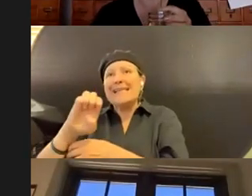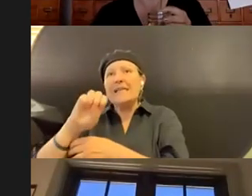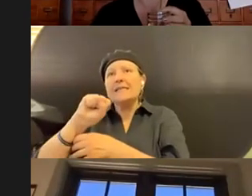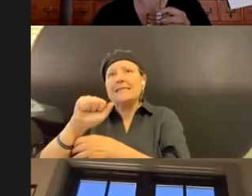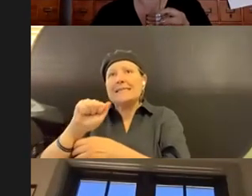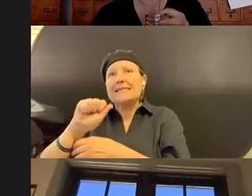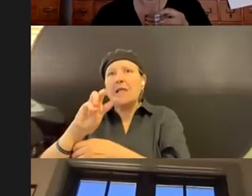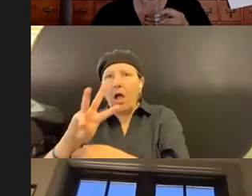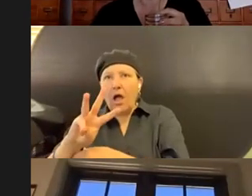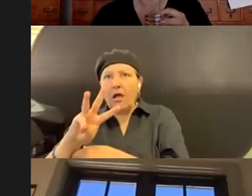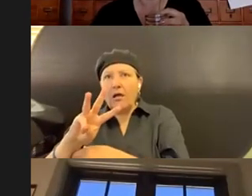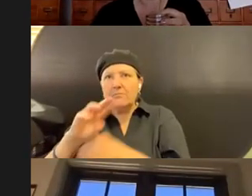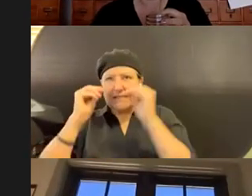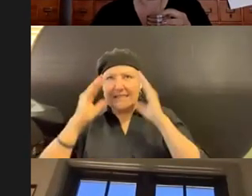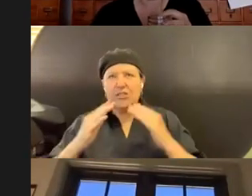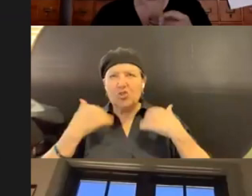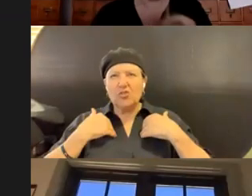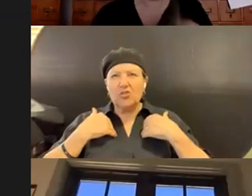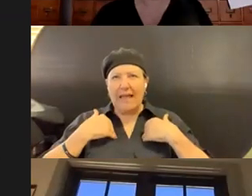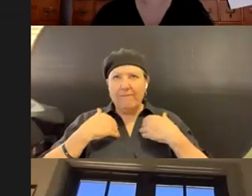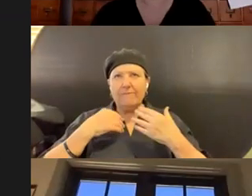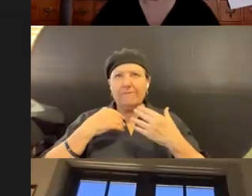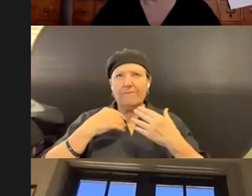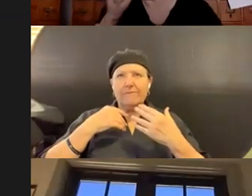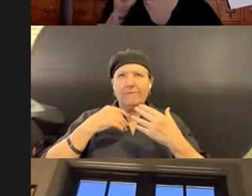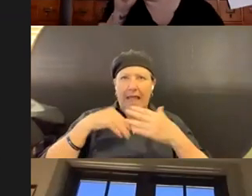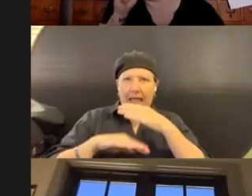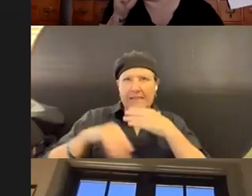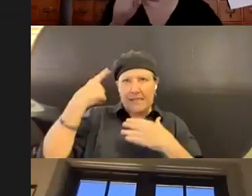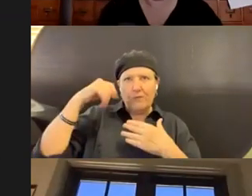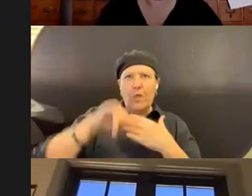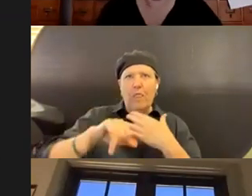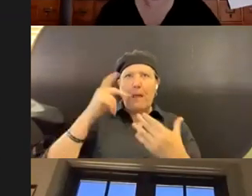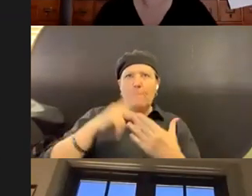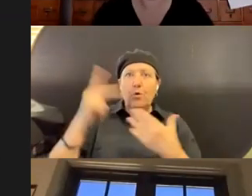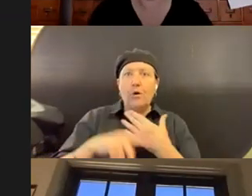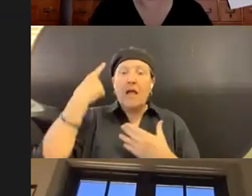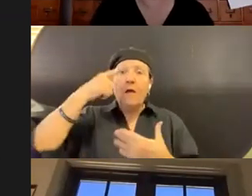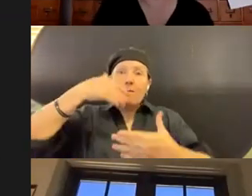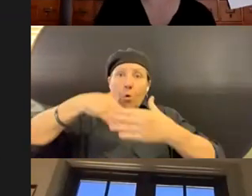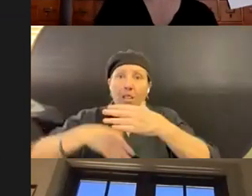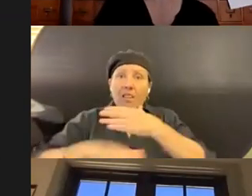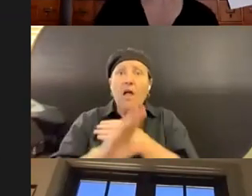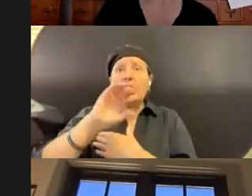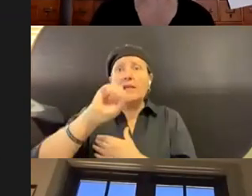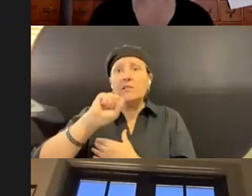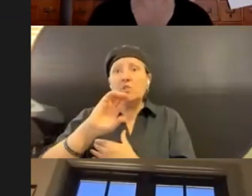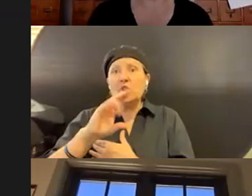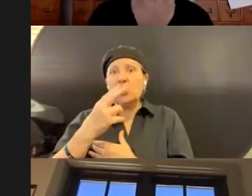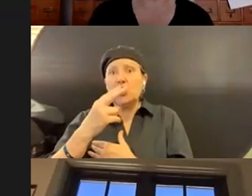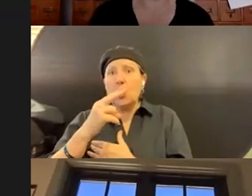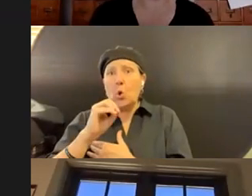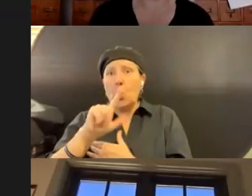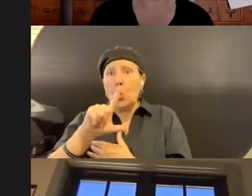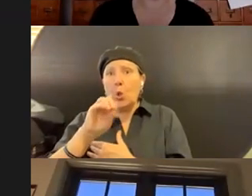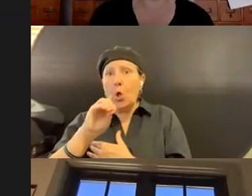to. Another thing for, as far as like logging into Schoology, there's something called a QR code, which is basically a